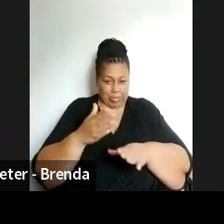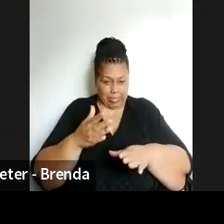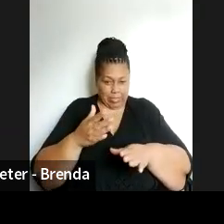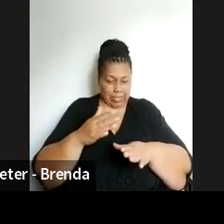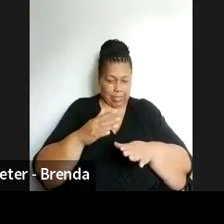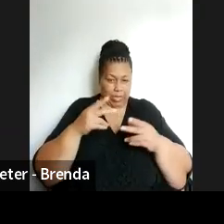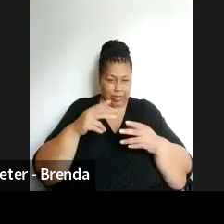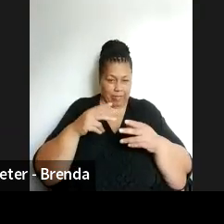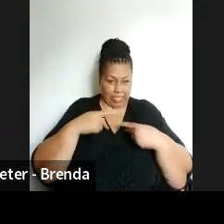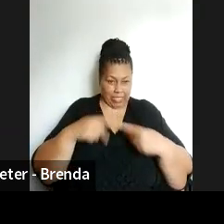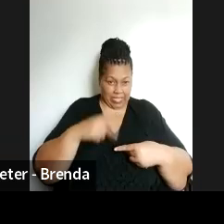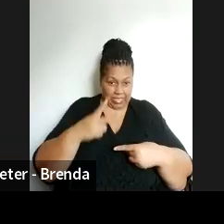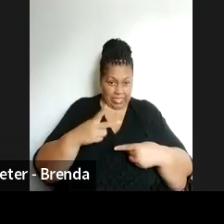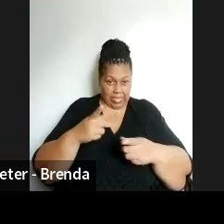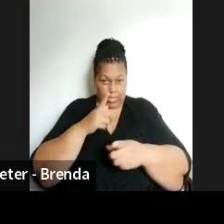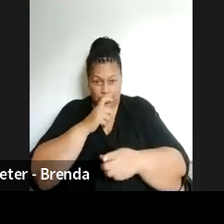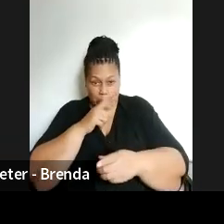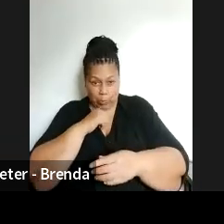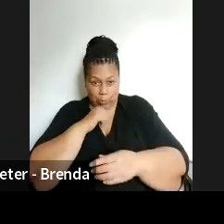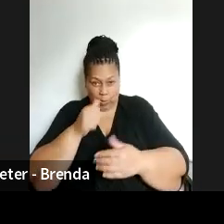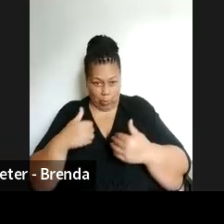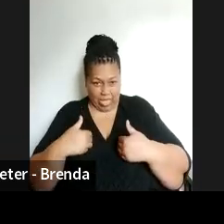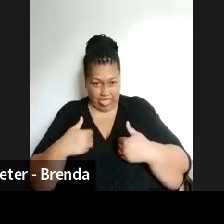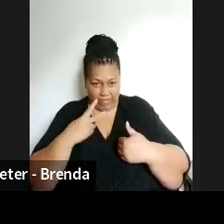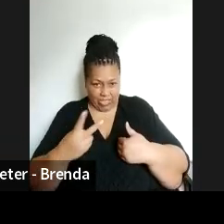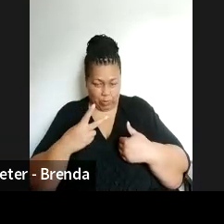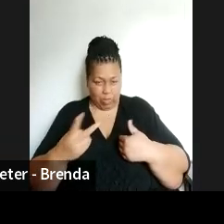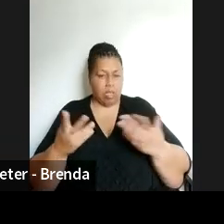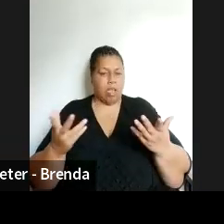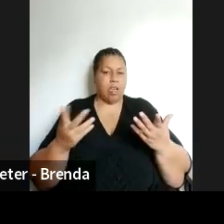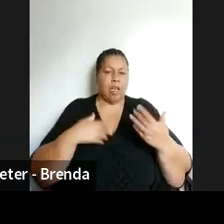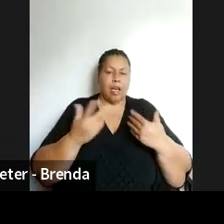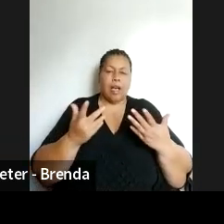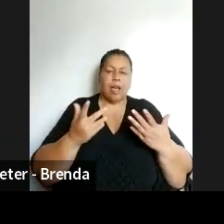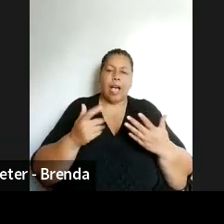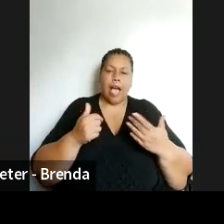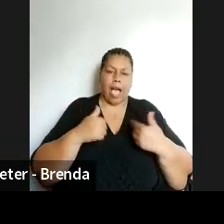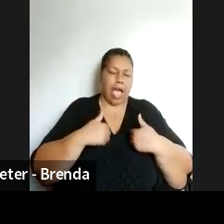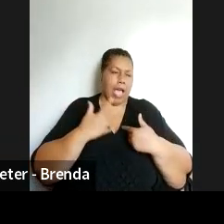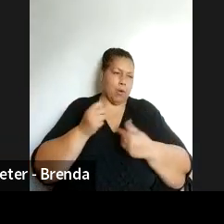have a disability and who doesn't. And I don't mean like they're using mobility aid, but like maybe in movement, like I was in that